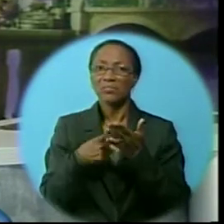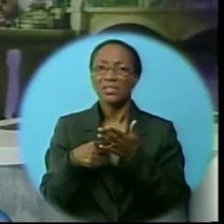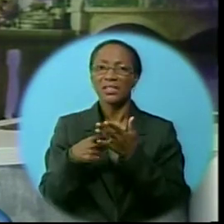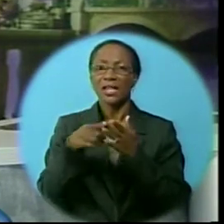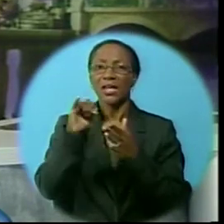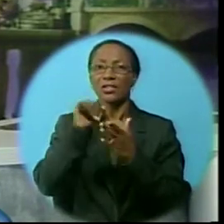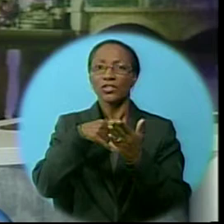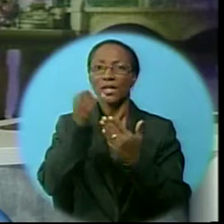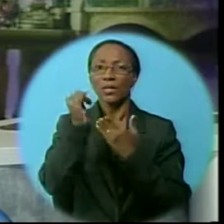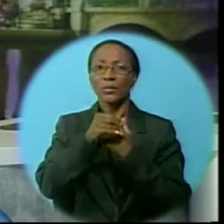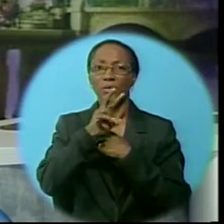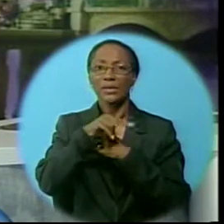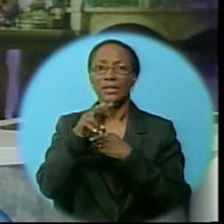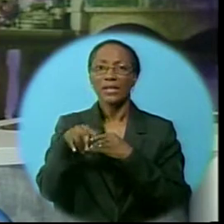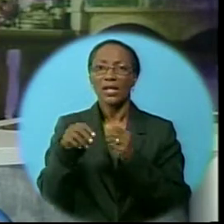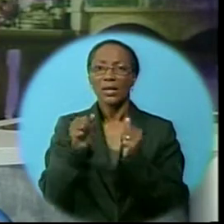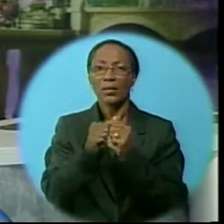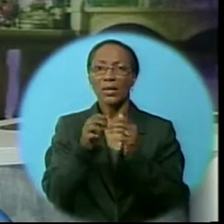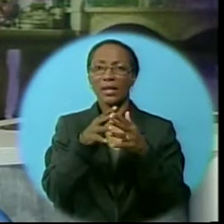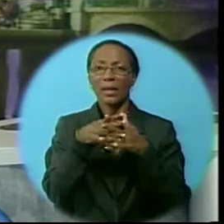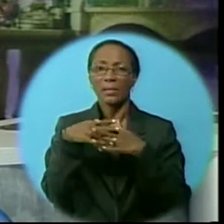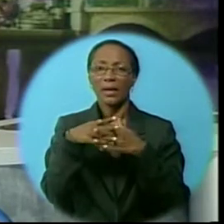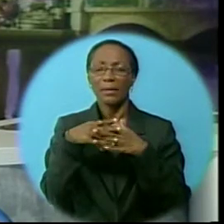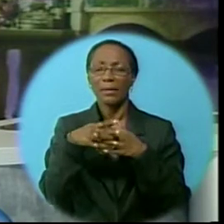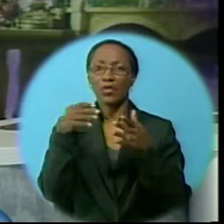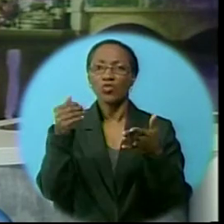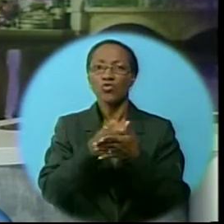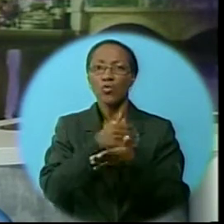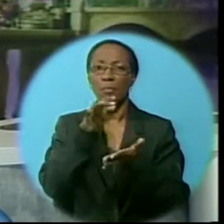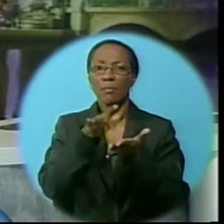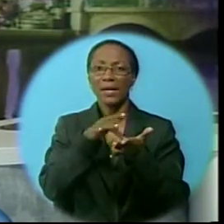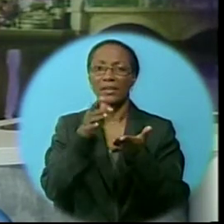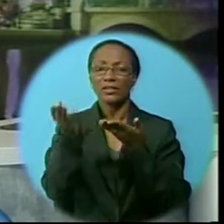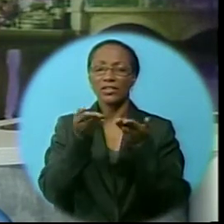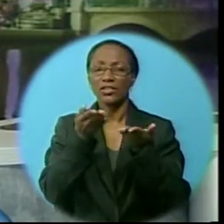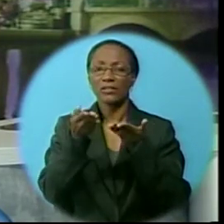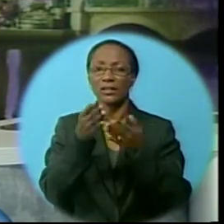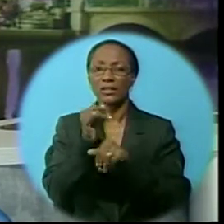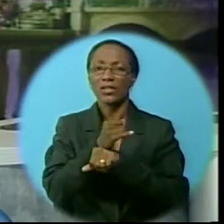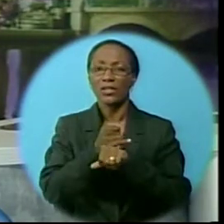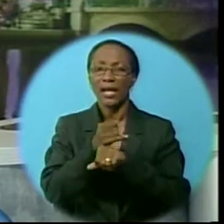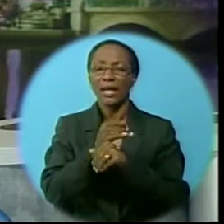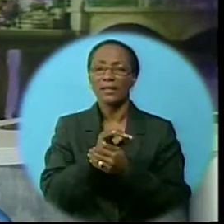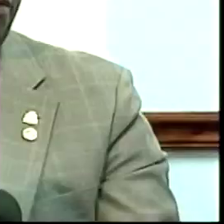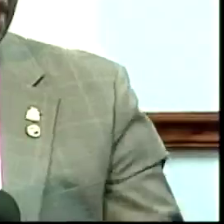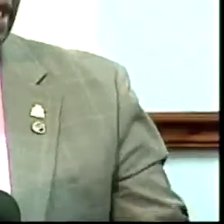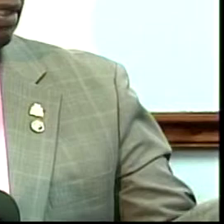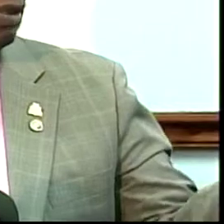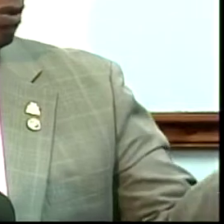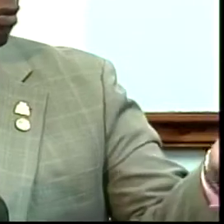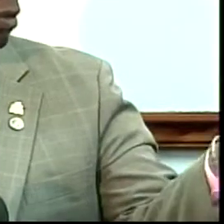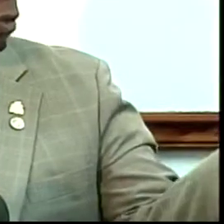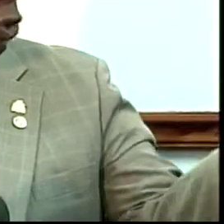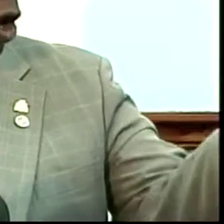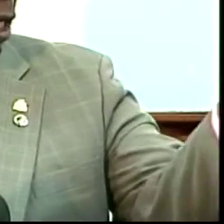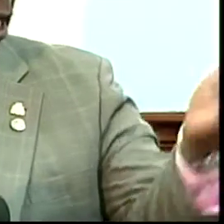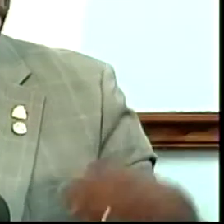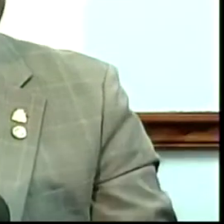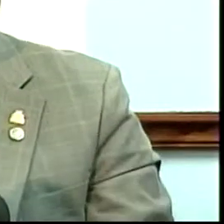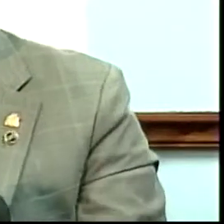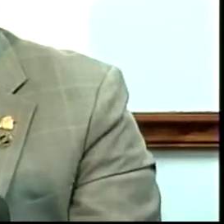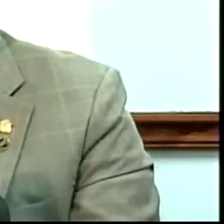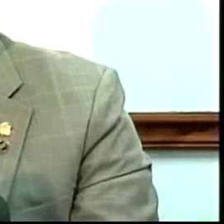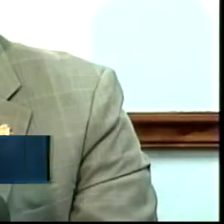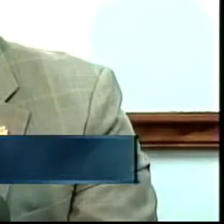with U.S. officials about new medical services to be offered on the island. We have a meeting